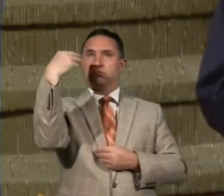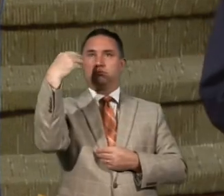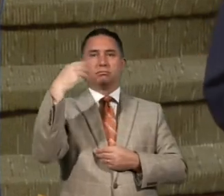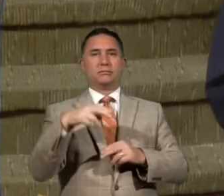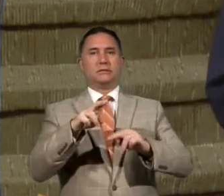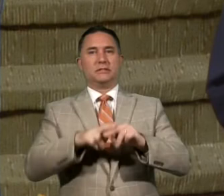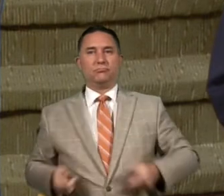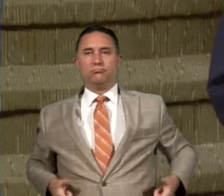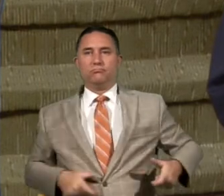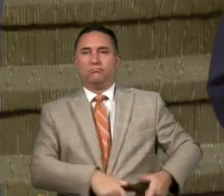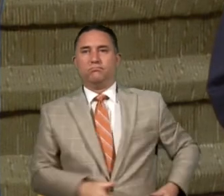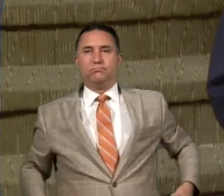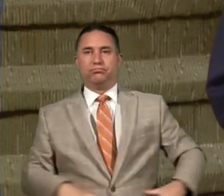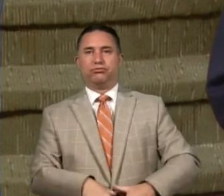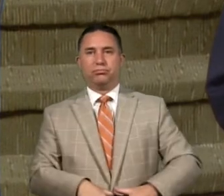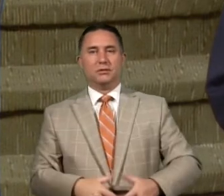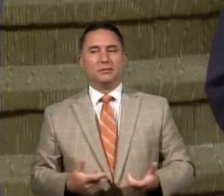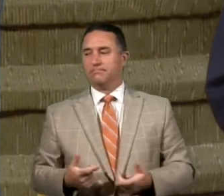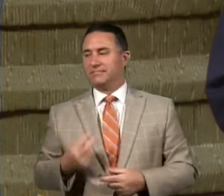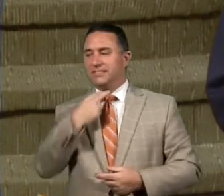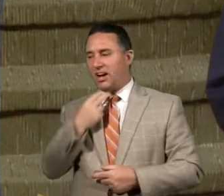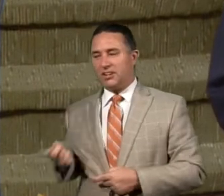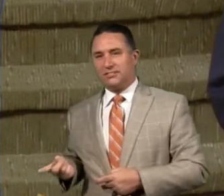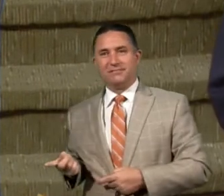anywhere. They're caught.